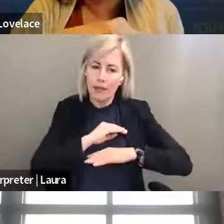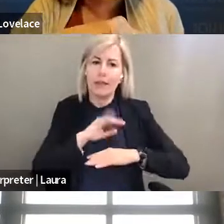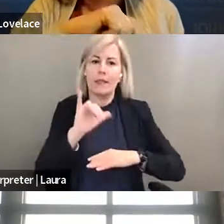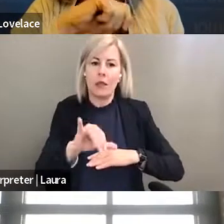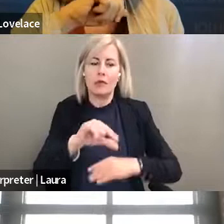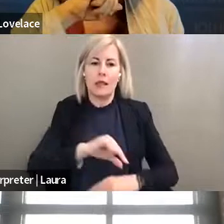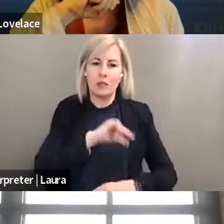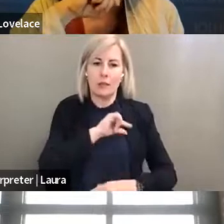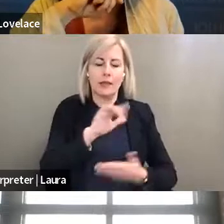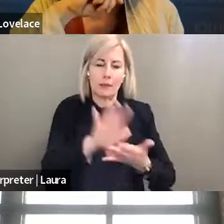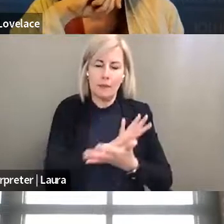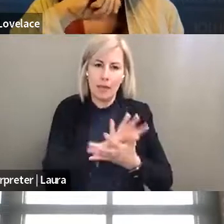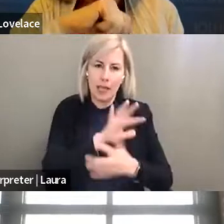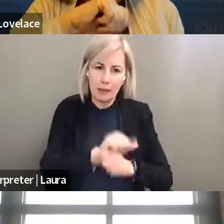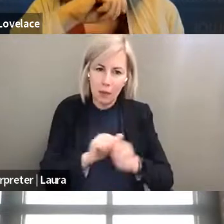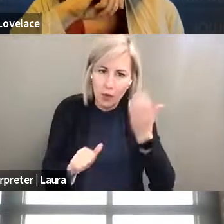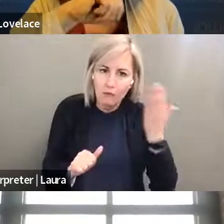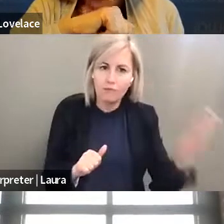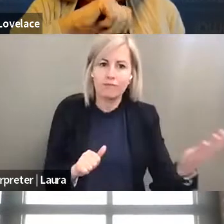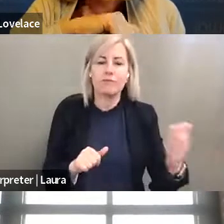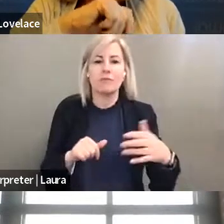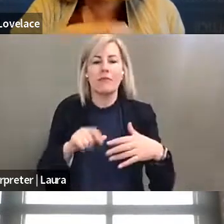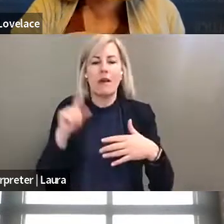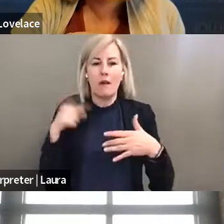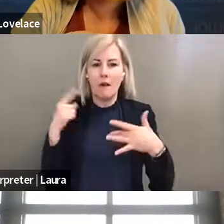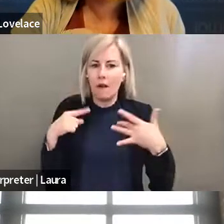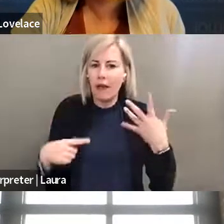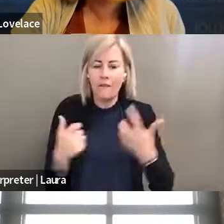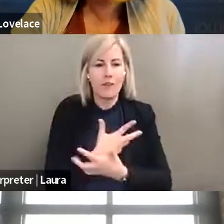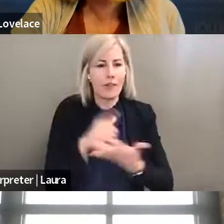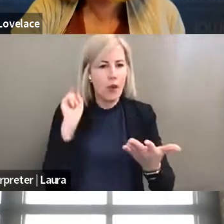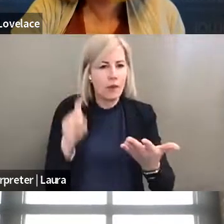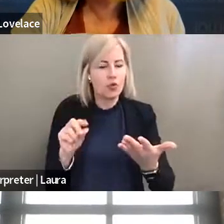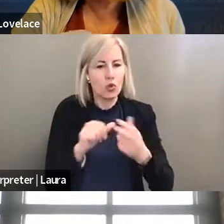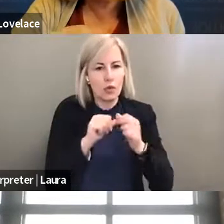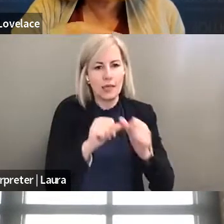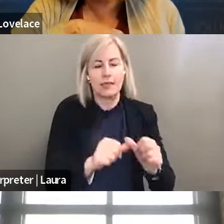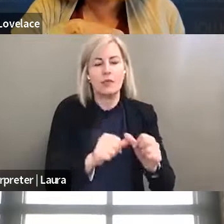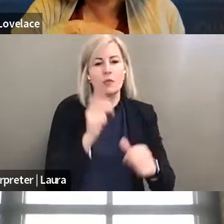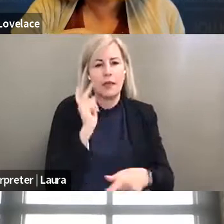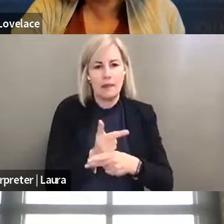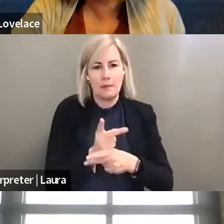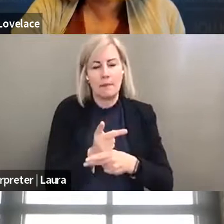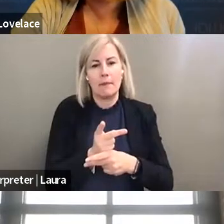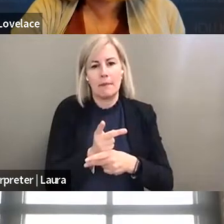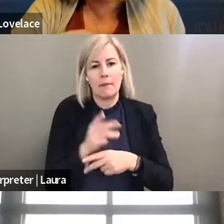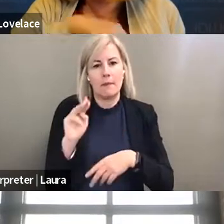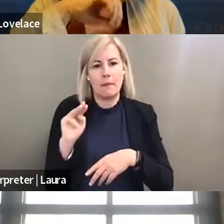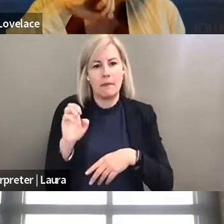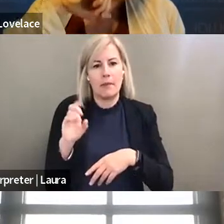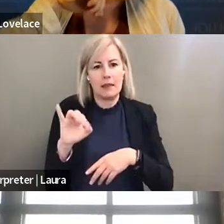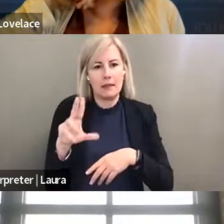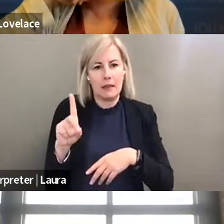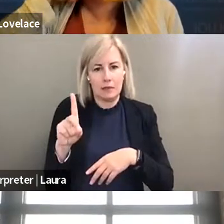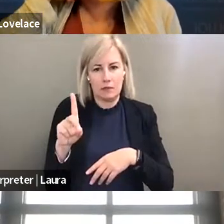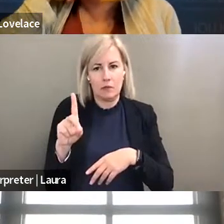getting their paperwork in during their redetermination, all of that stuff, so they can continue to keep their Medicaid.